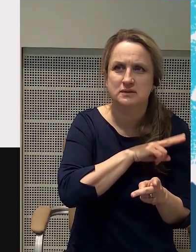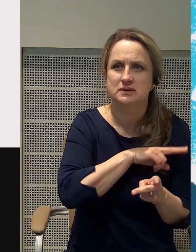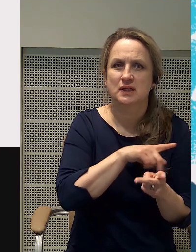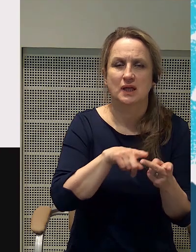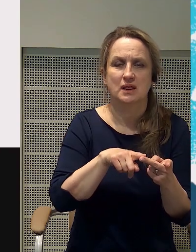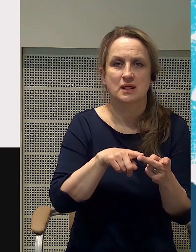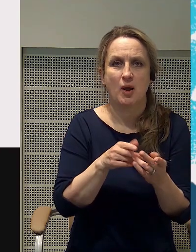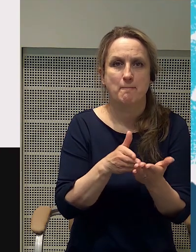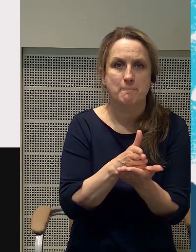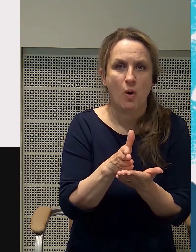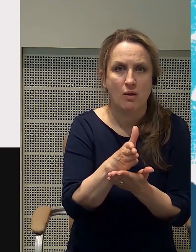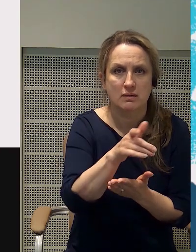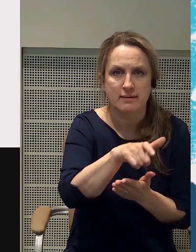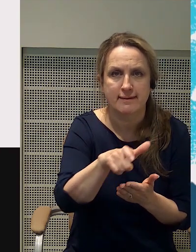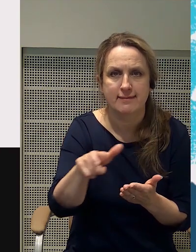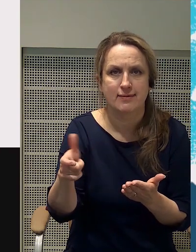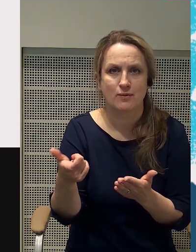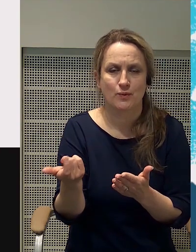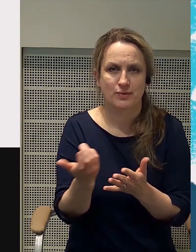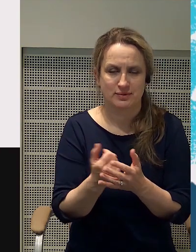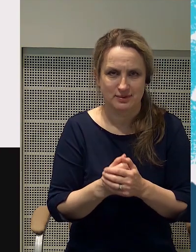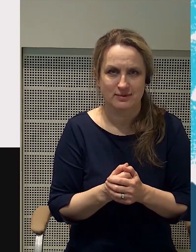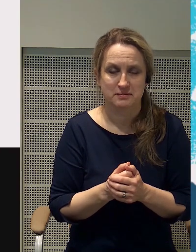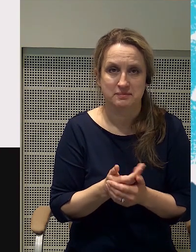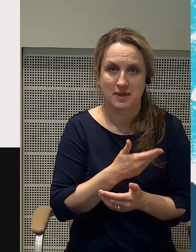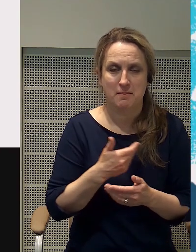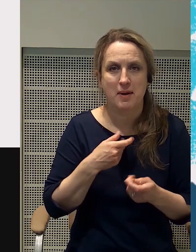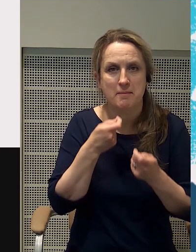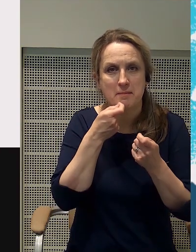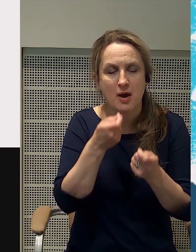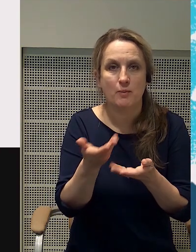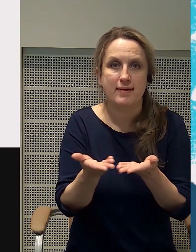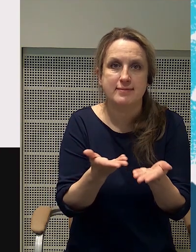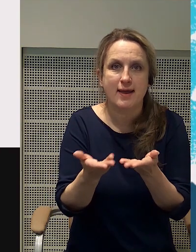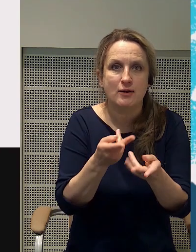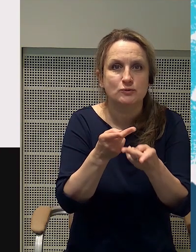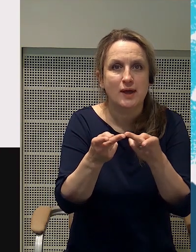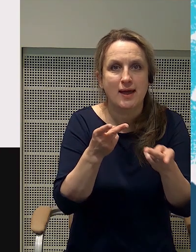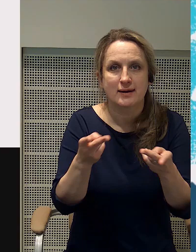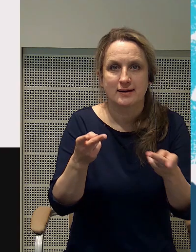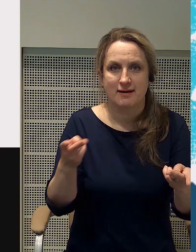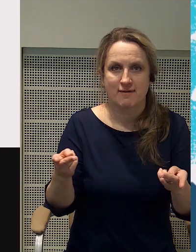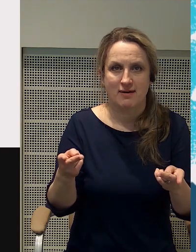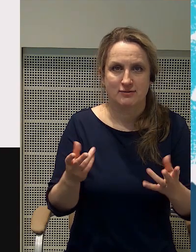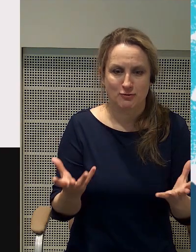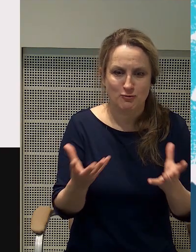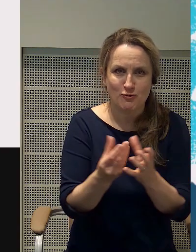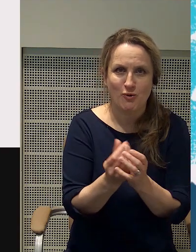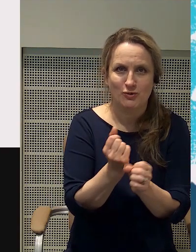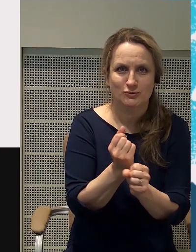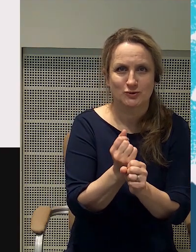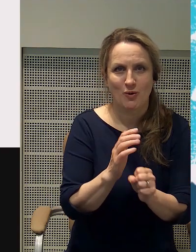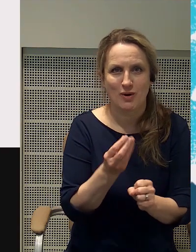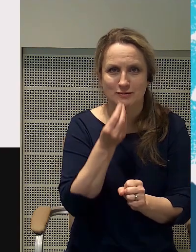can do consultancy in setting up frameworks to secure the systematic involvement of patient